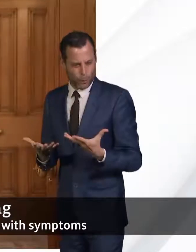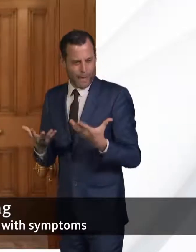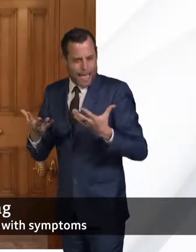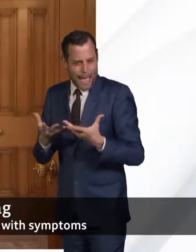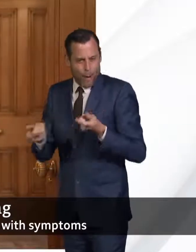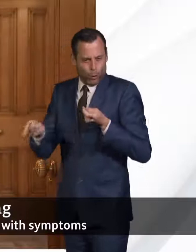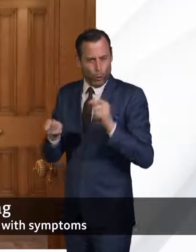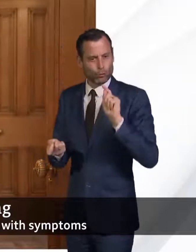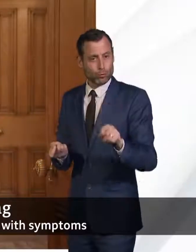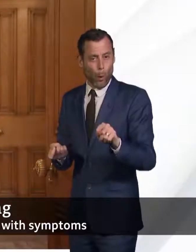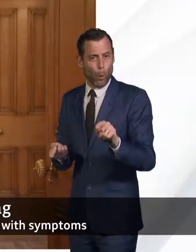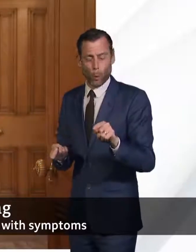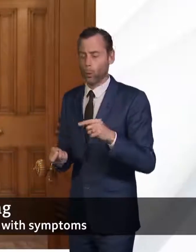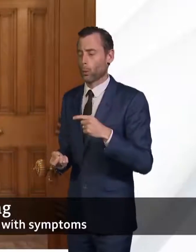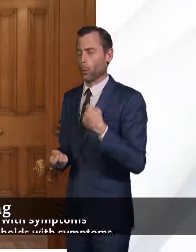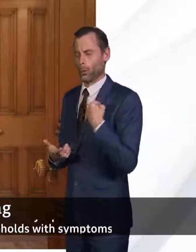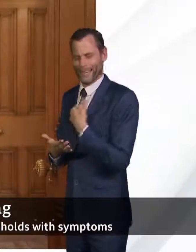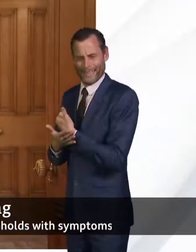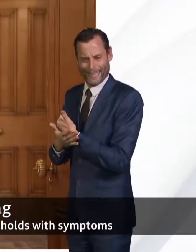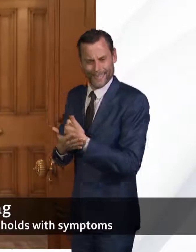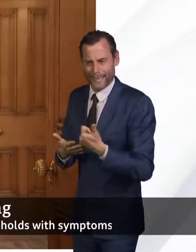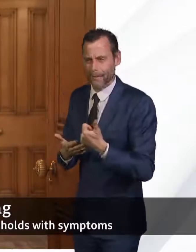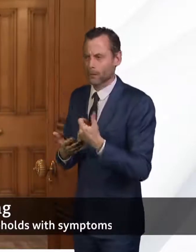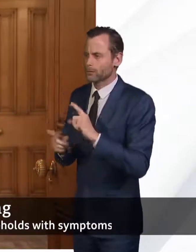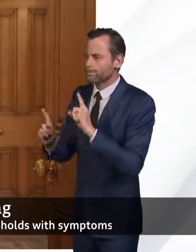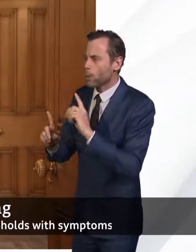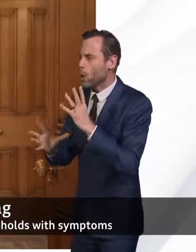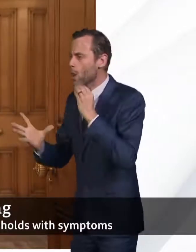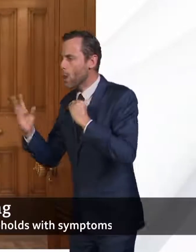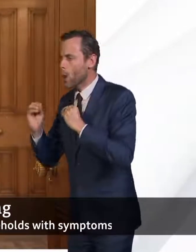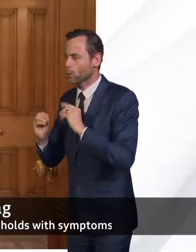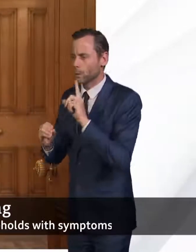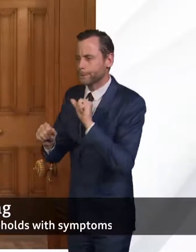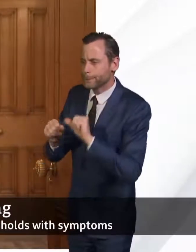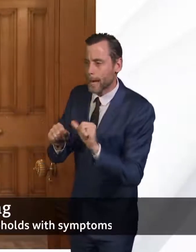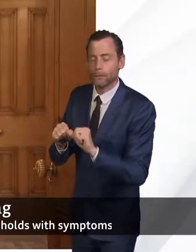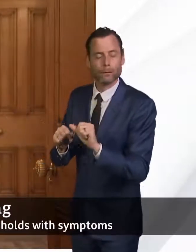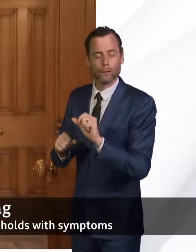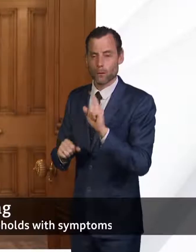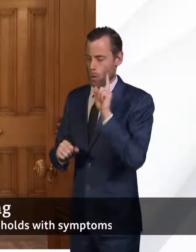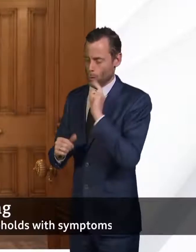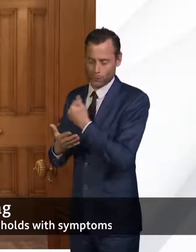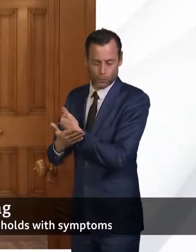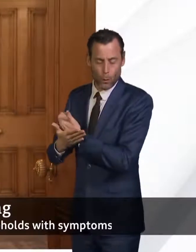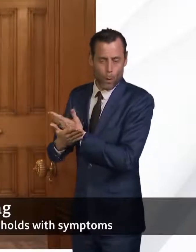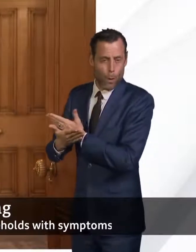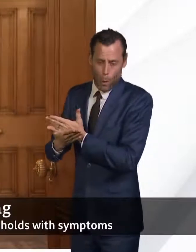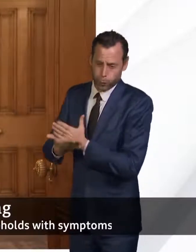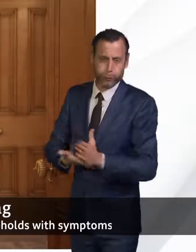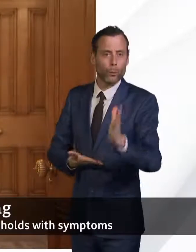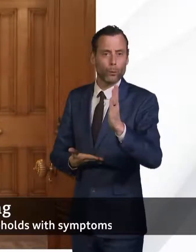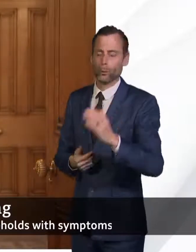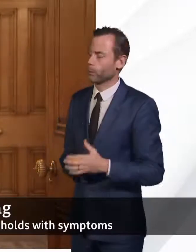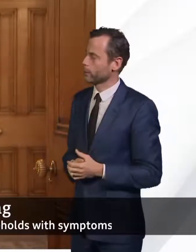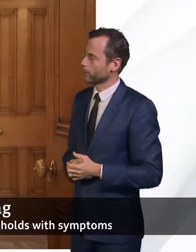we're constantly learning from what happens and trying to improve the way that we support people across the care sector. Ben